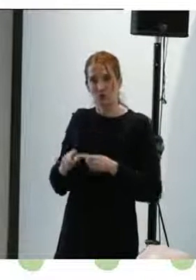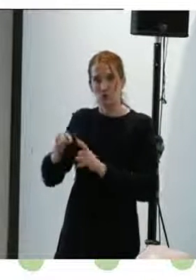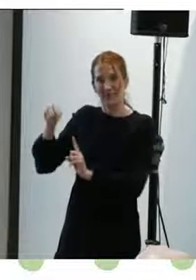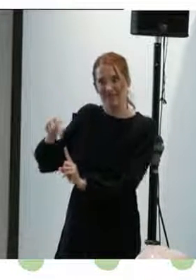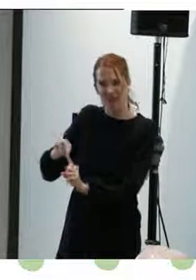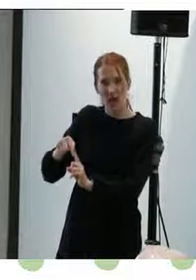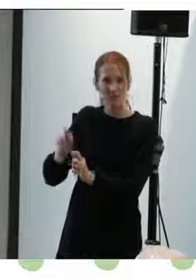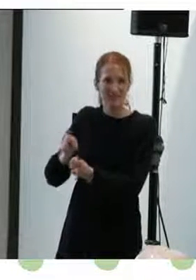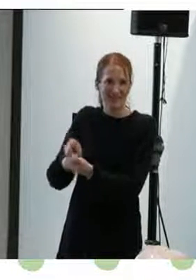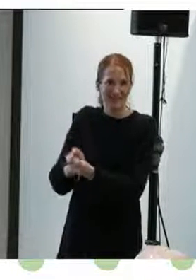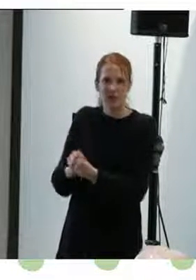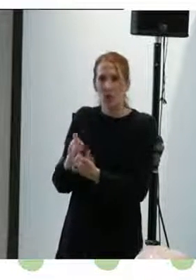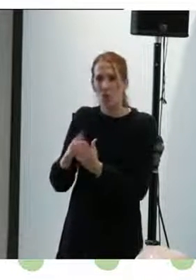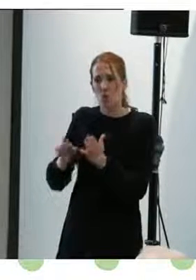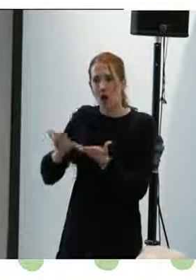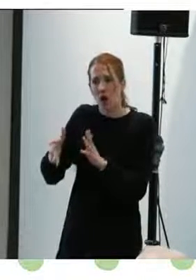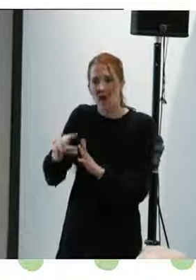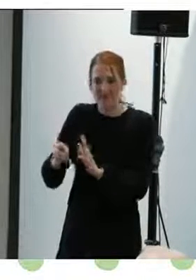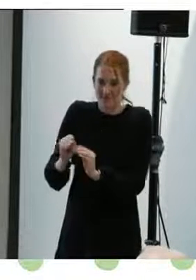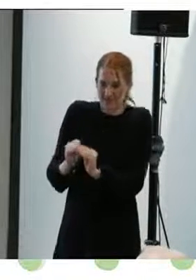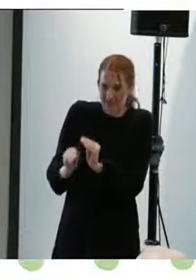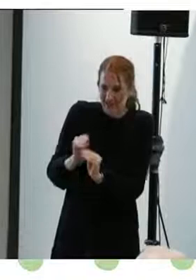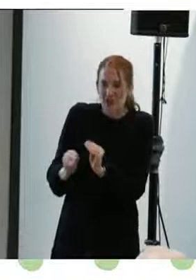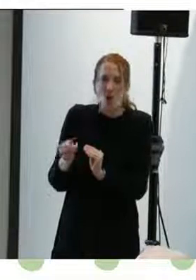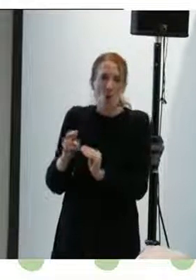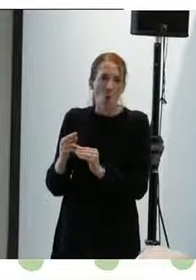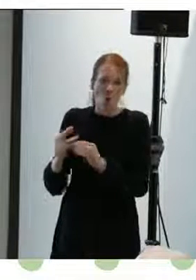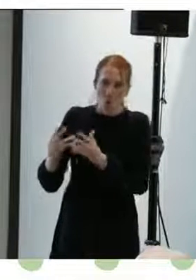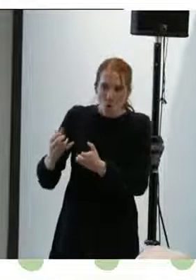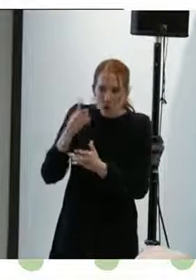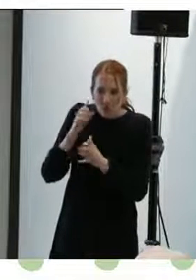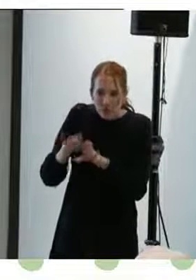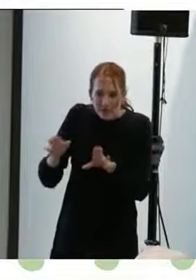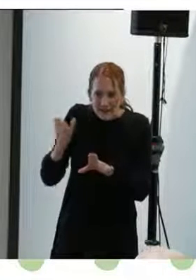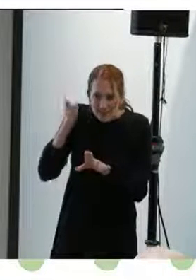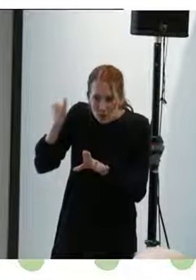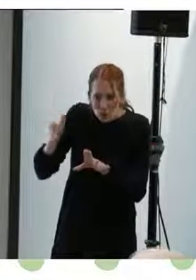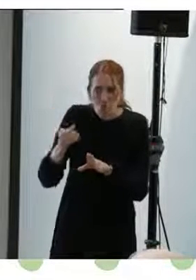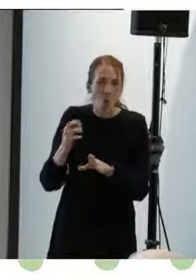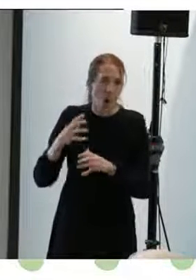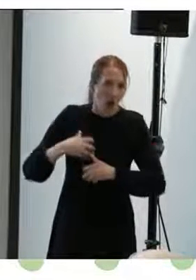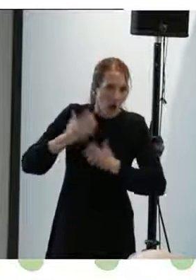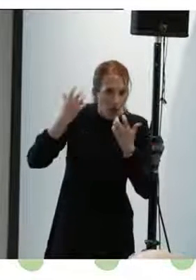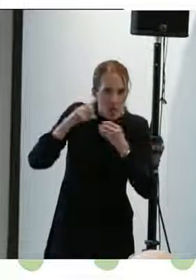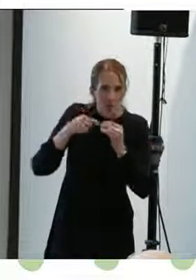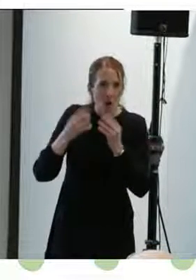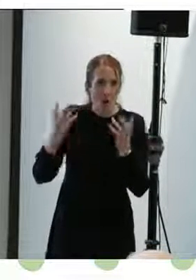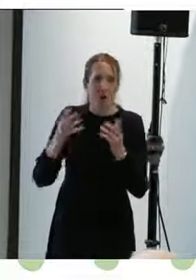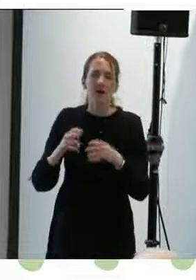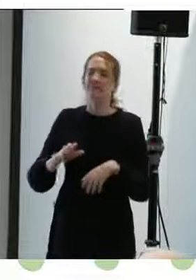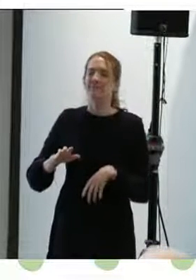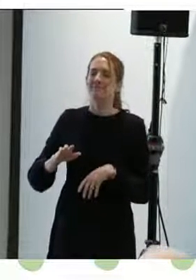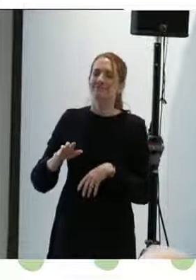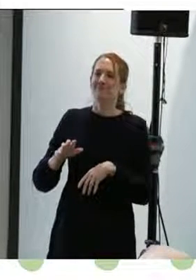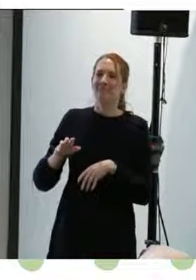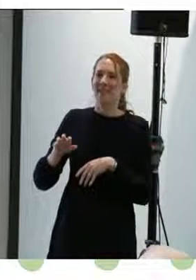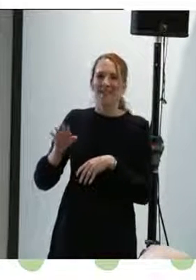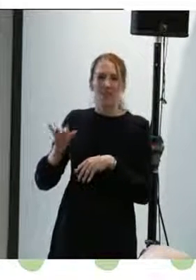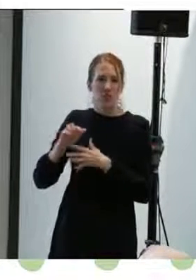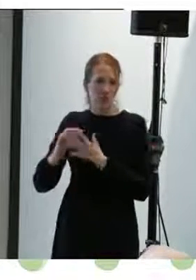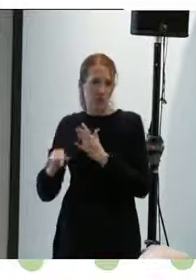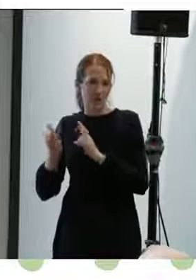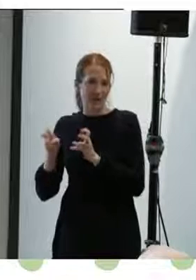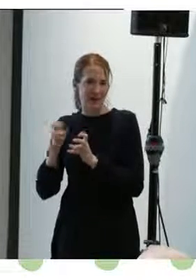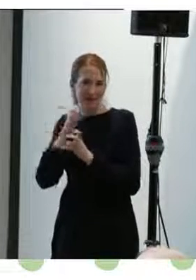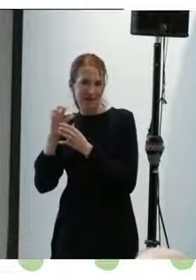fixed it, or what they wanted for their children, or what they were angry about. And for them, those topics were not really linked to politics.